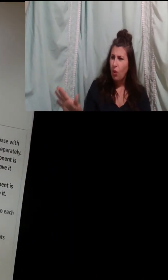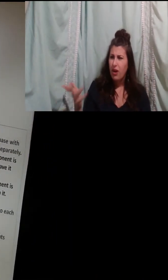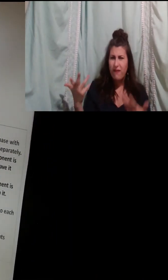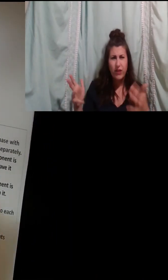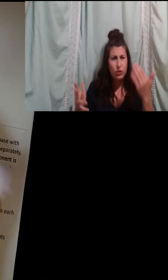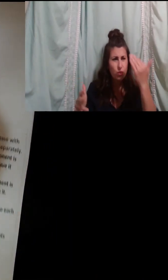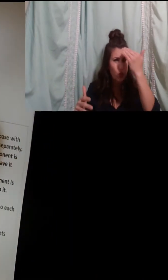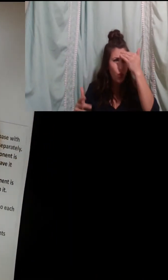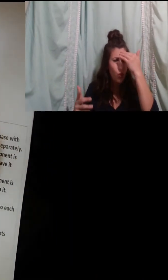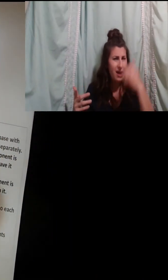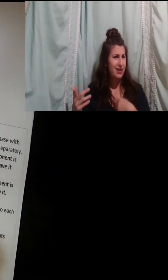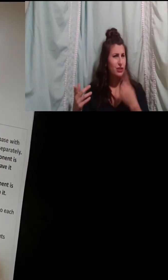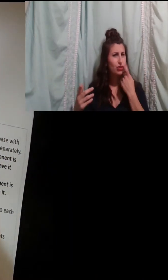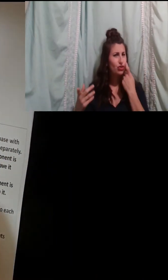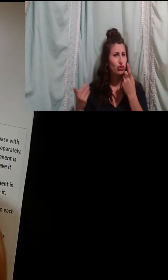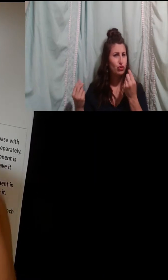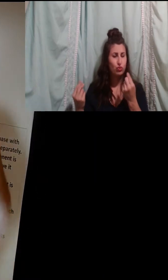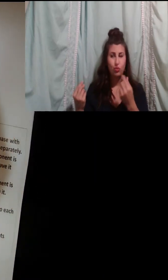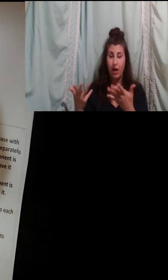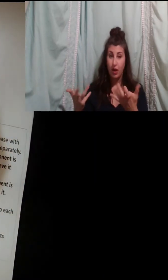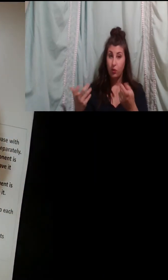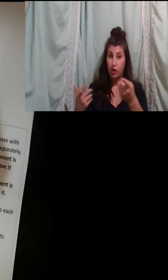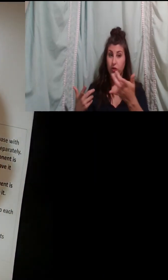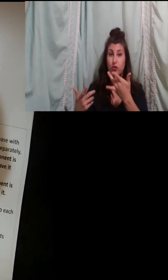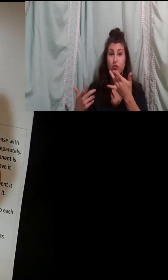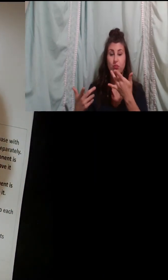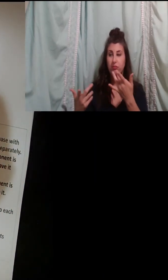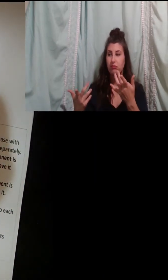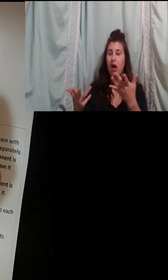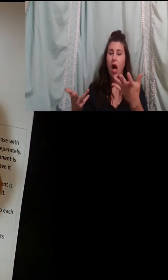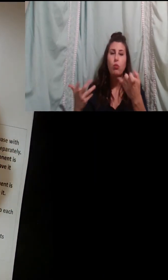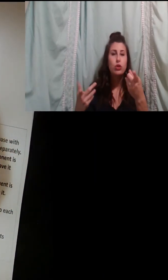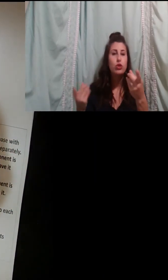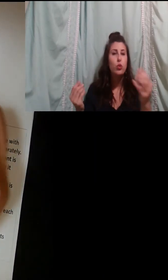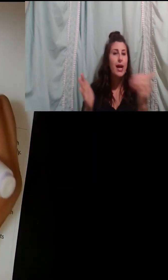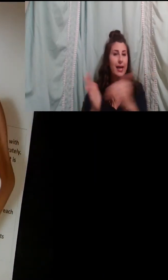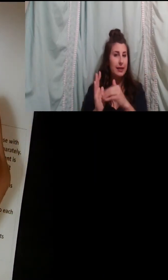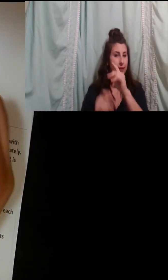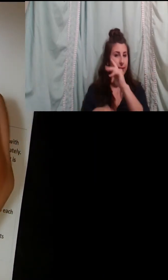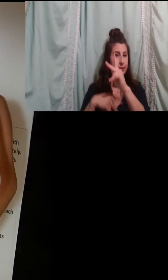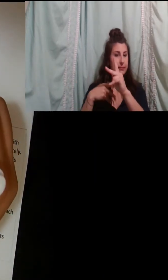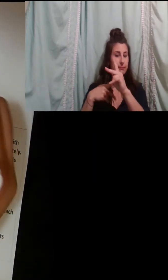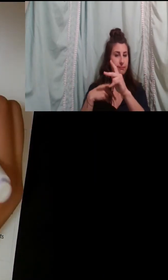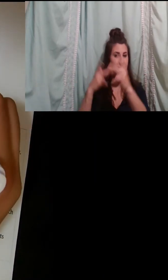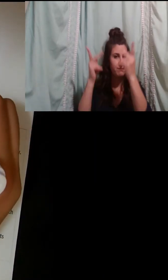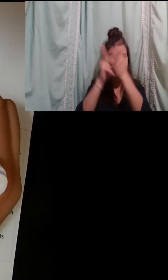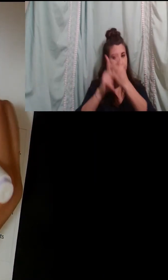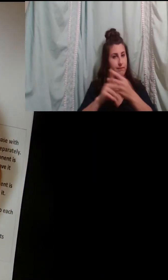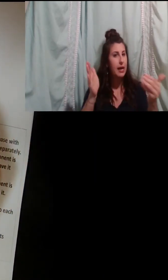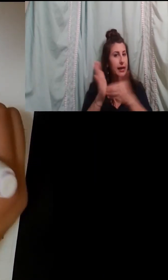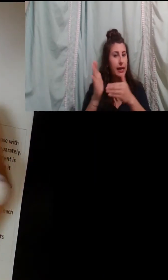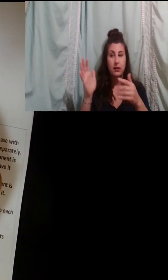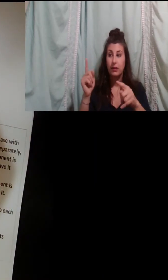So knowing what I just did right now, I want you to do this problem again.